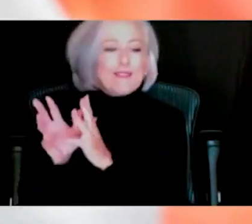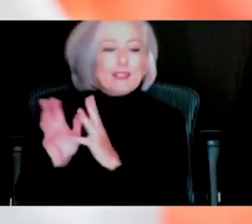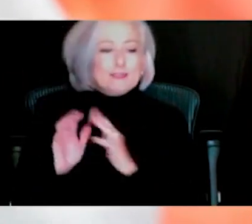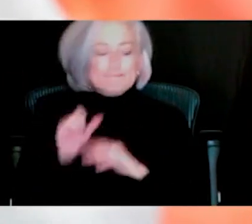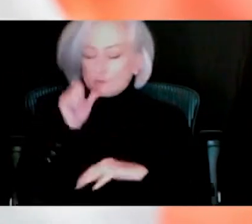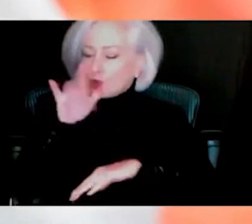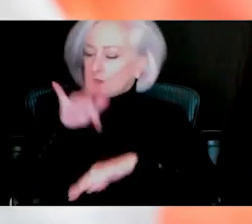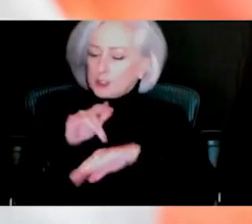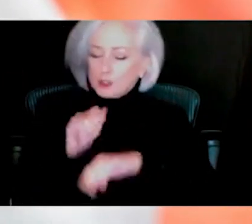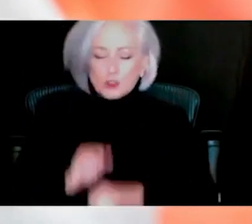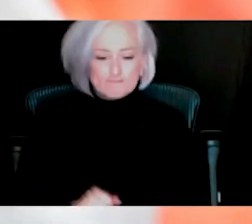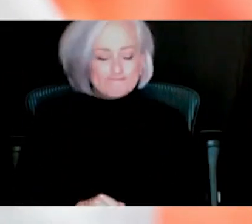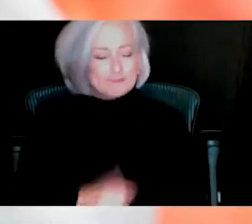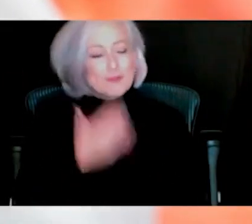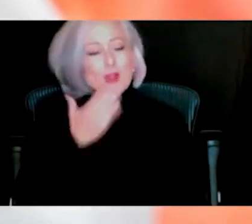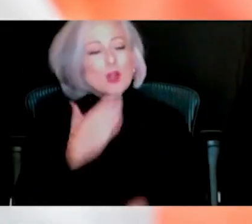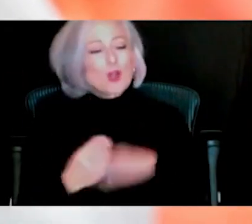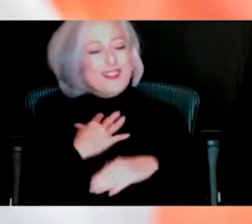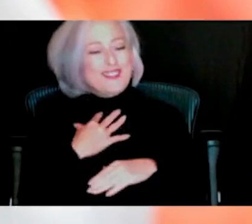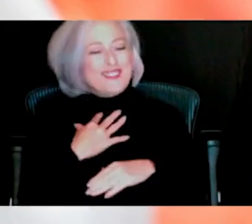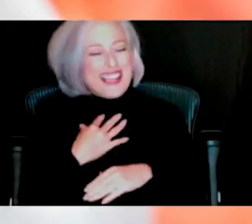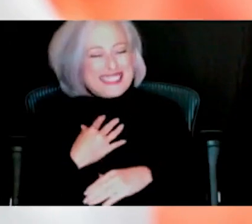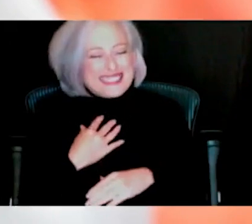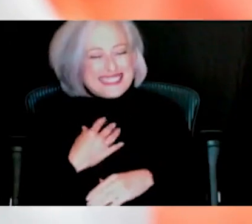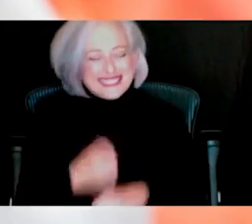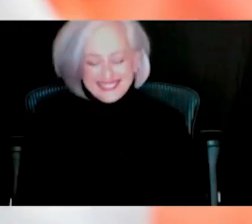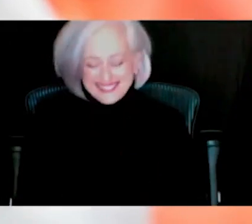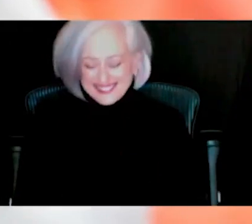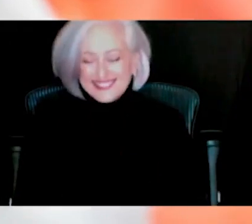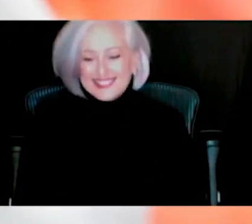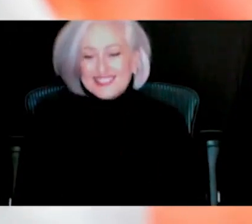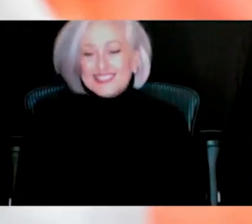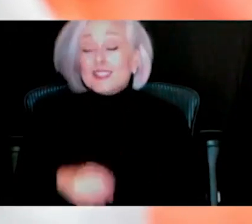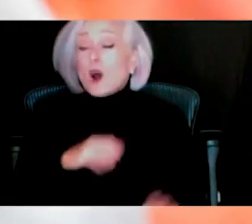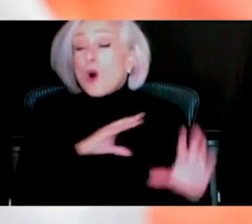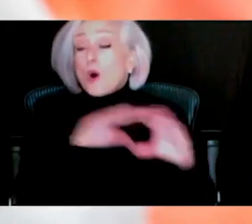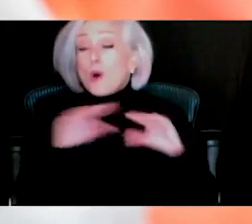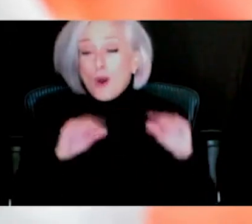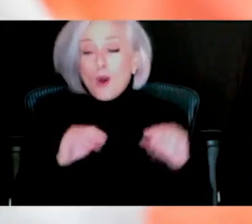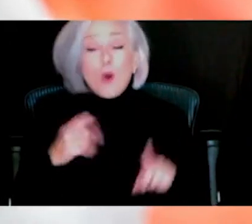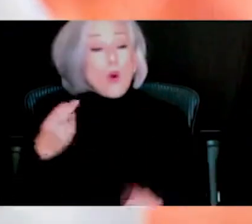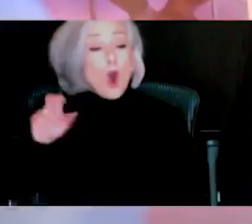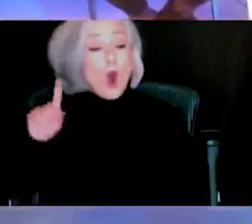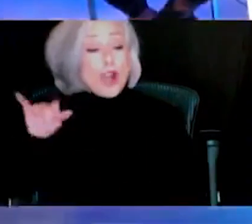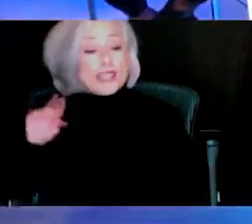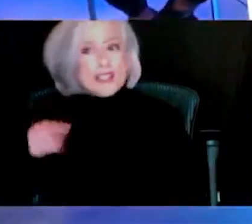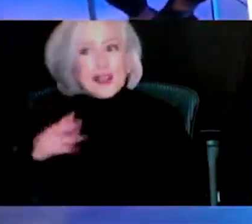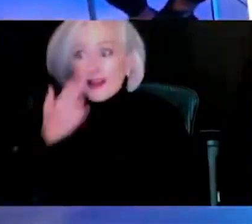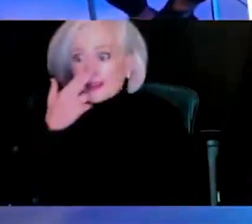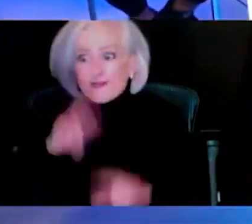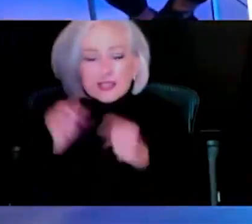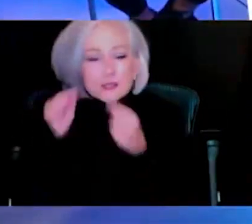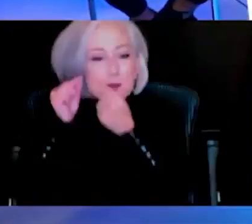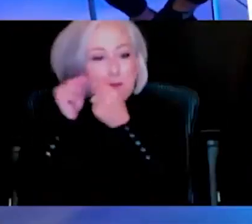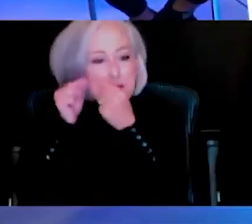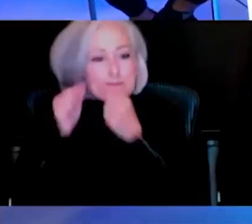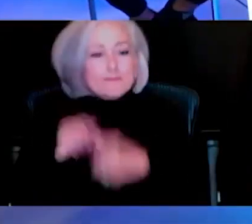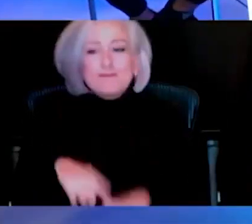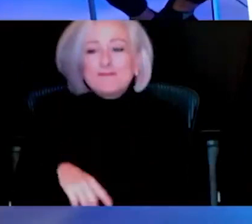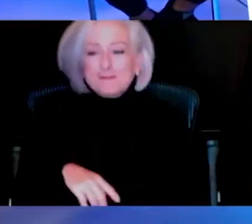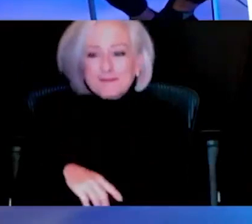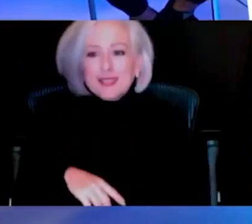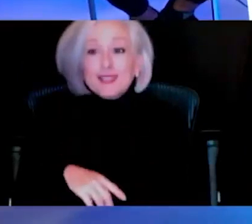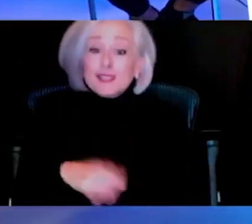good advice. What's that? It's fun to pop things sometimes. Okay, Hawkinson said it's fun to pop, but that's a good message to send along to your kids,